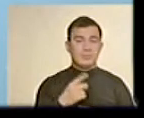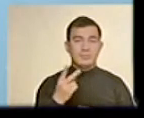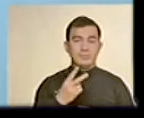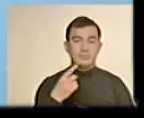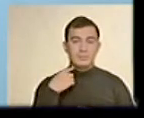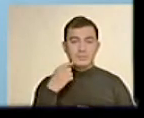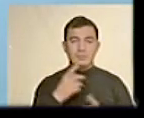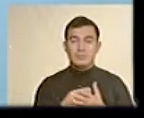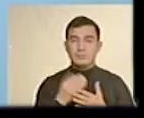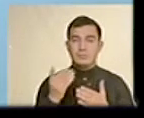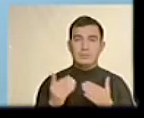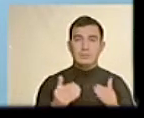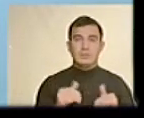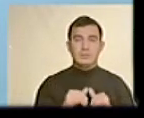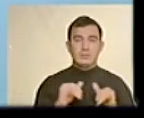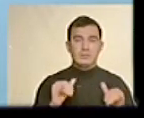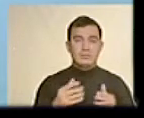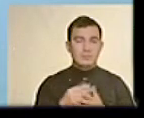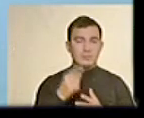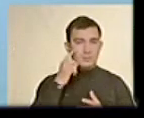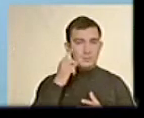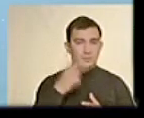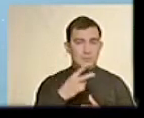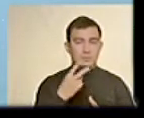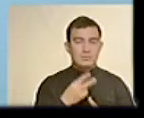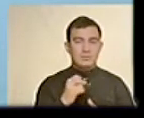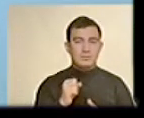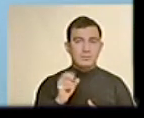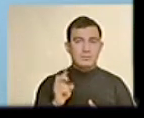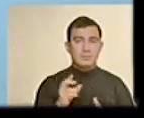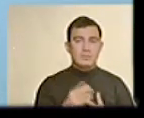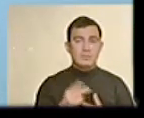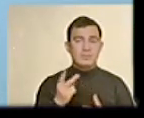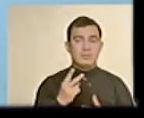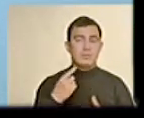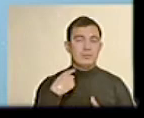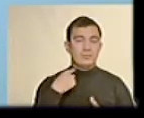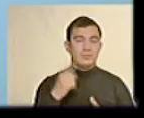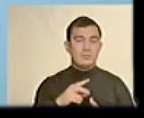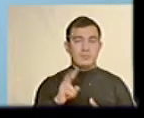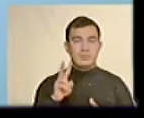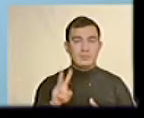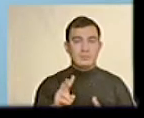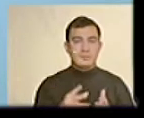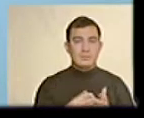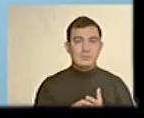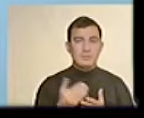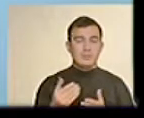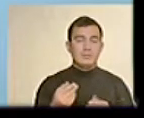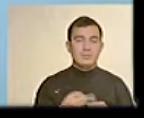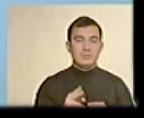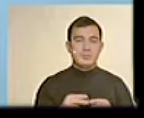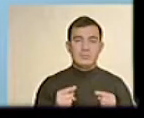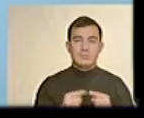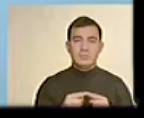son ko'paytmasining ikkilangani qo'shuv 2-chi son kvadratiga